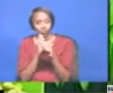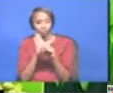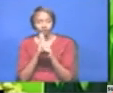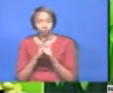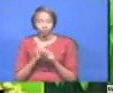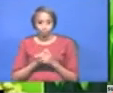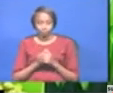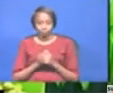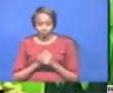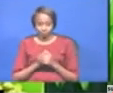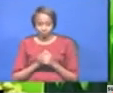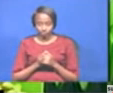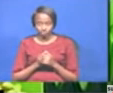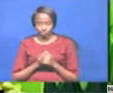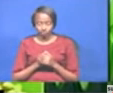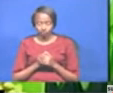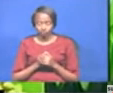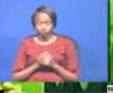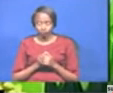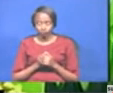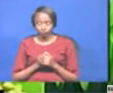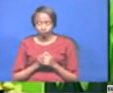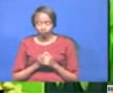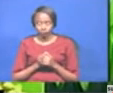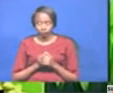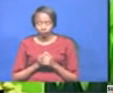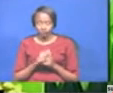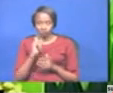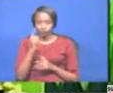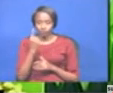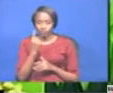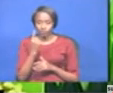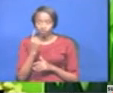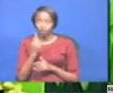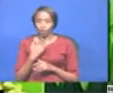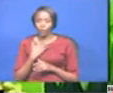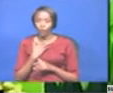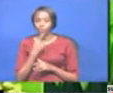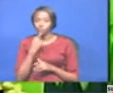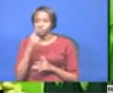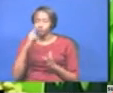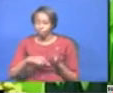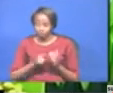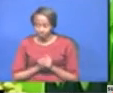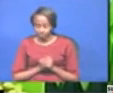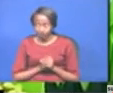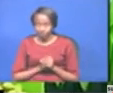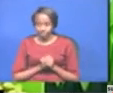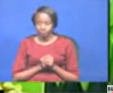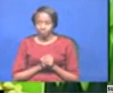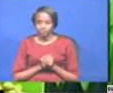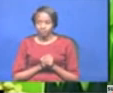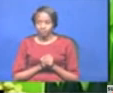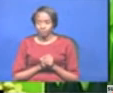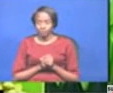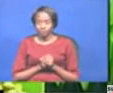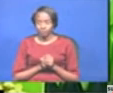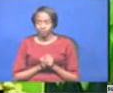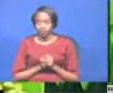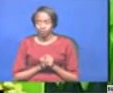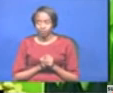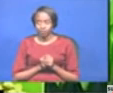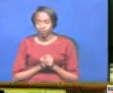First of all, I would like to say that in identification, the default method is still going to